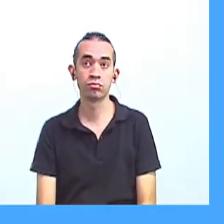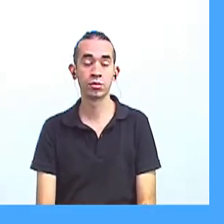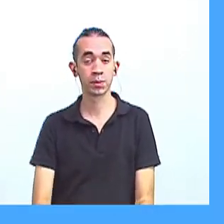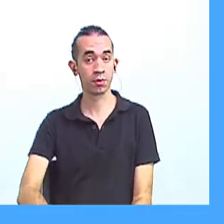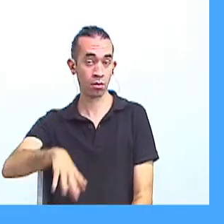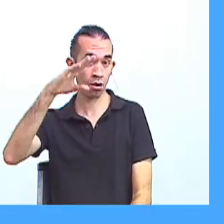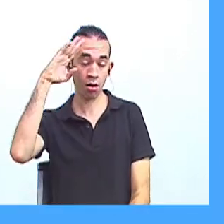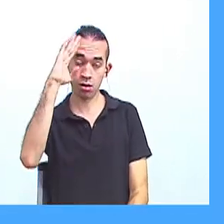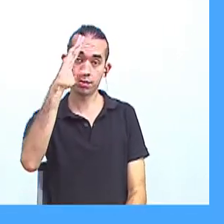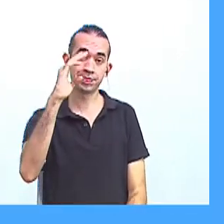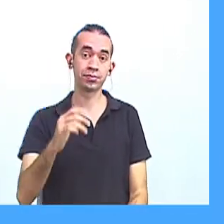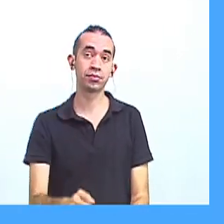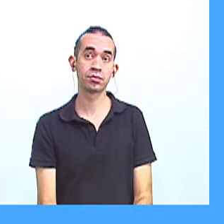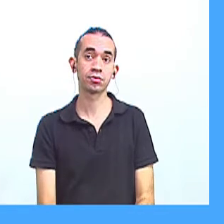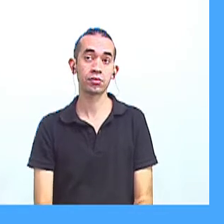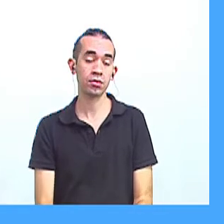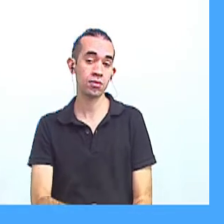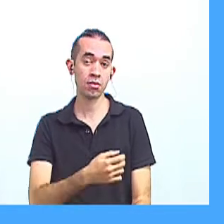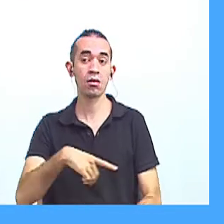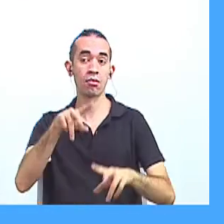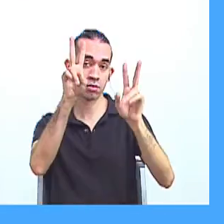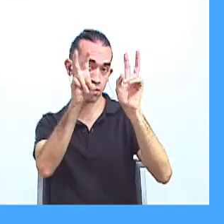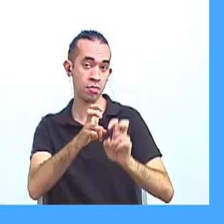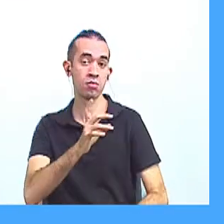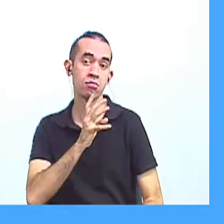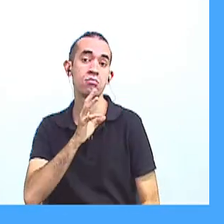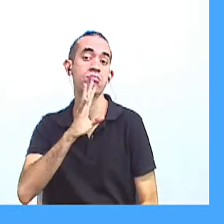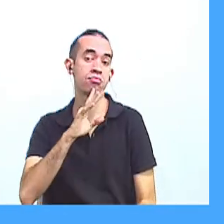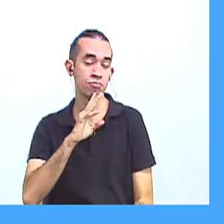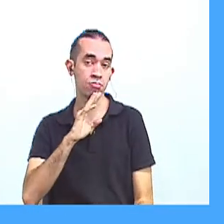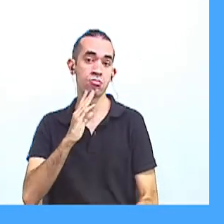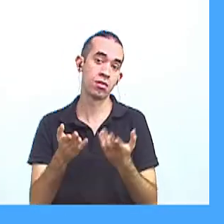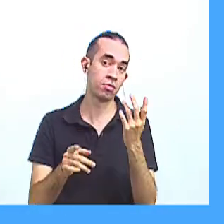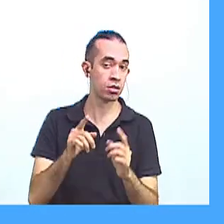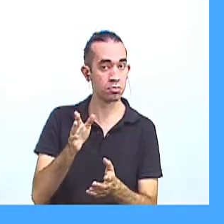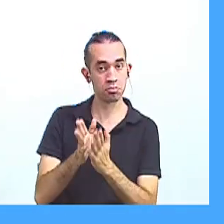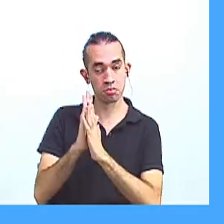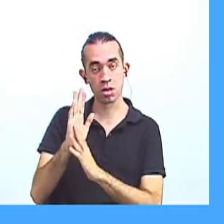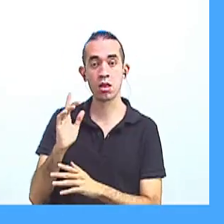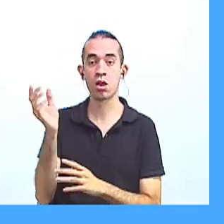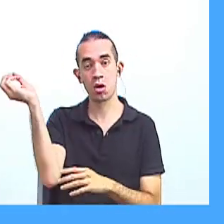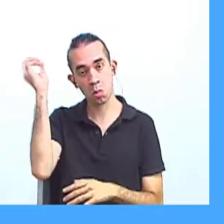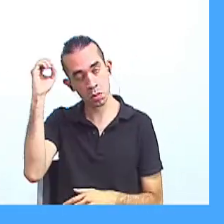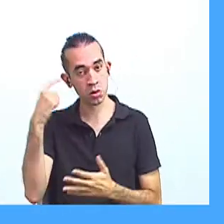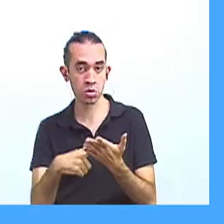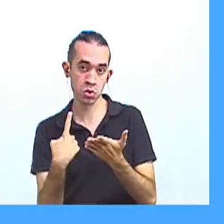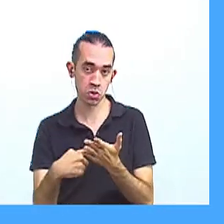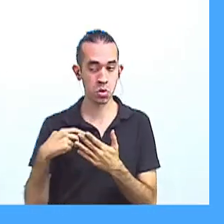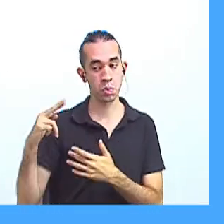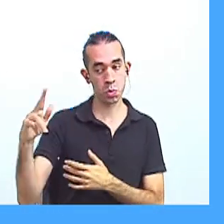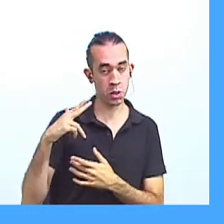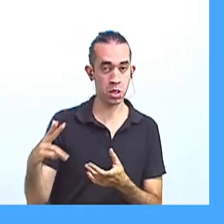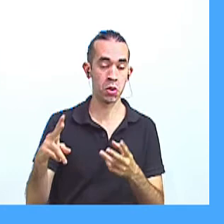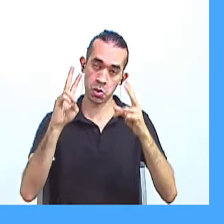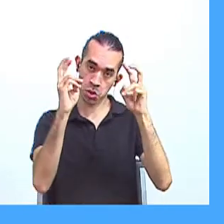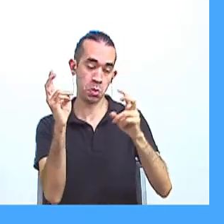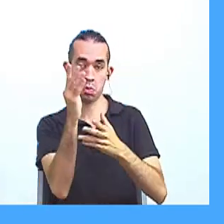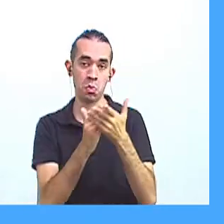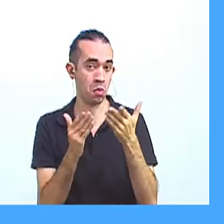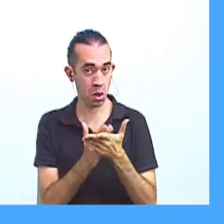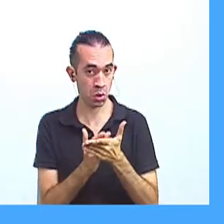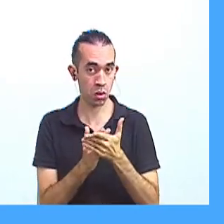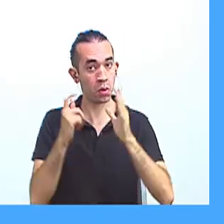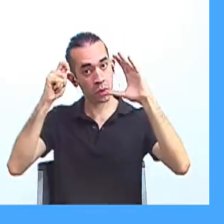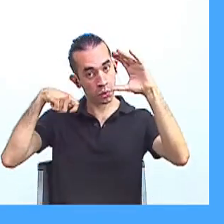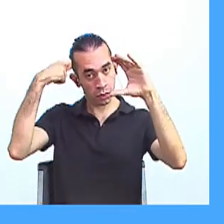Hi. In a speaking exam, you may be asked to share an opinion or have a discussion with a partner about a topic. In this